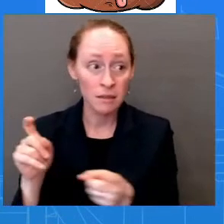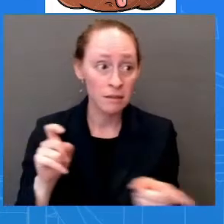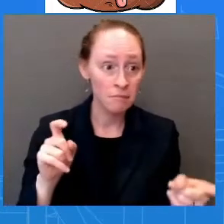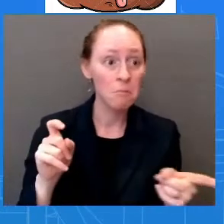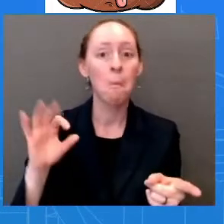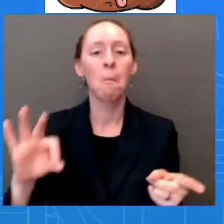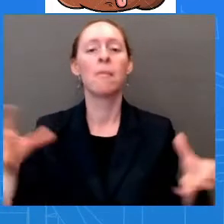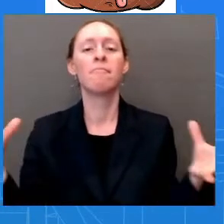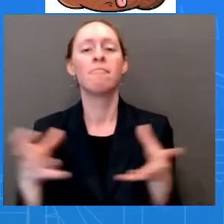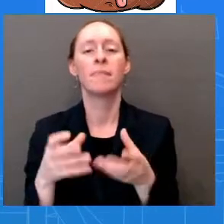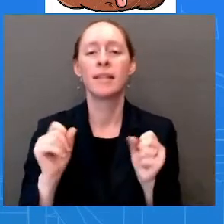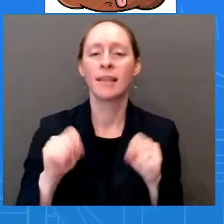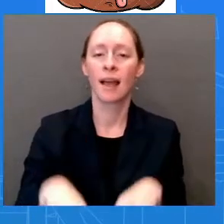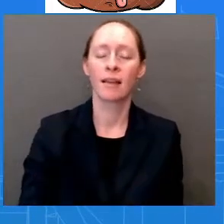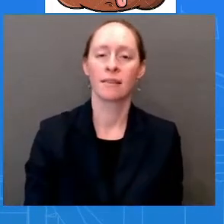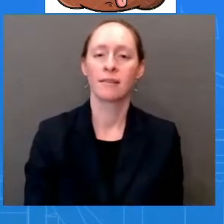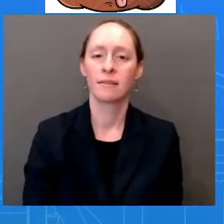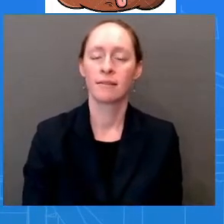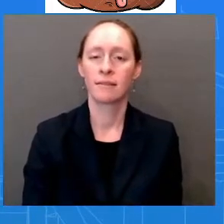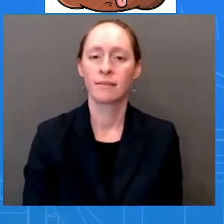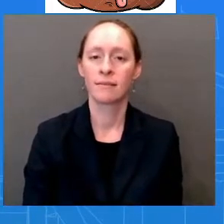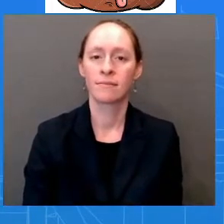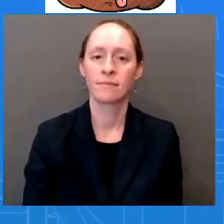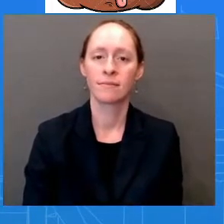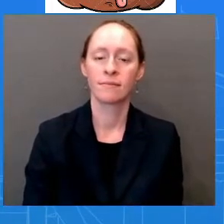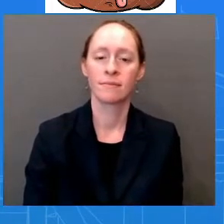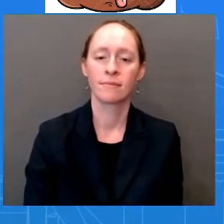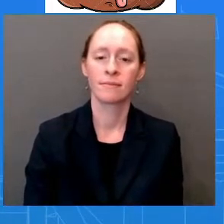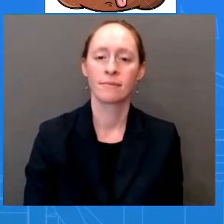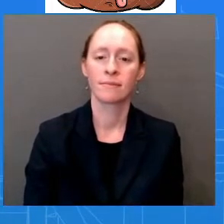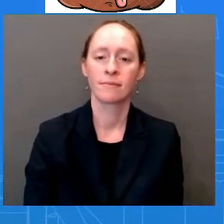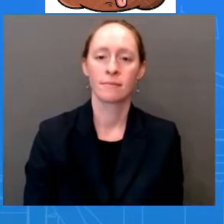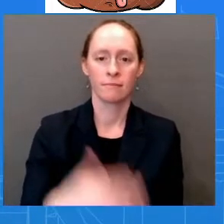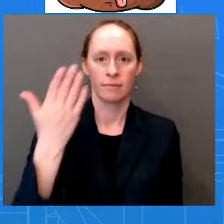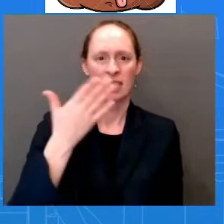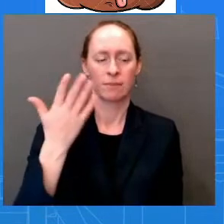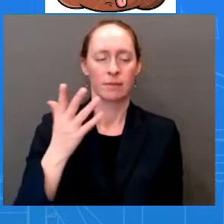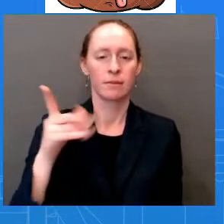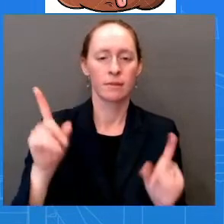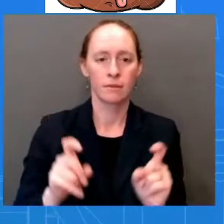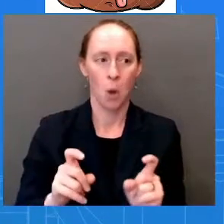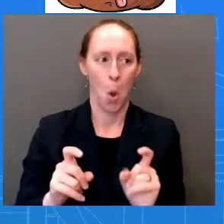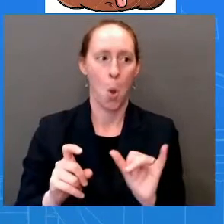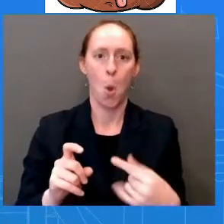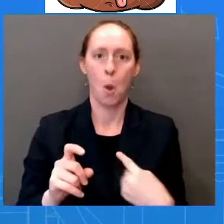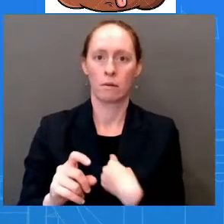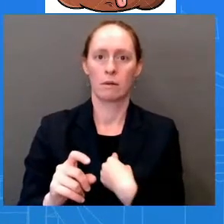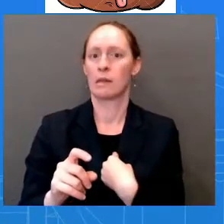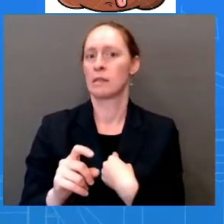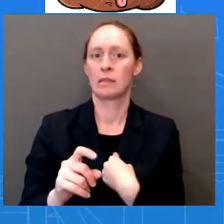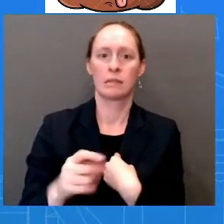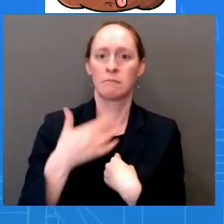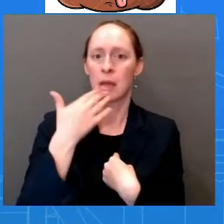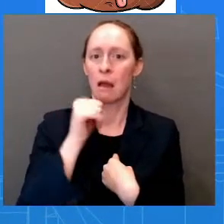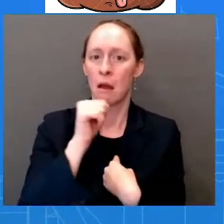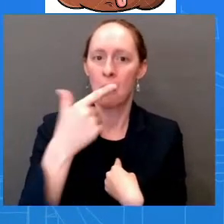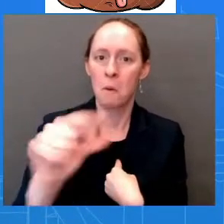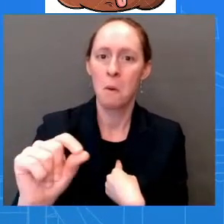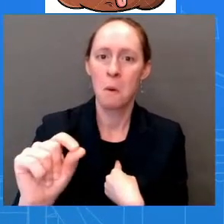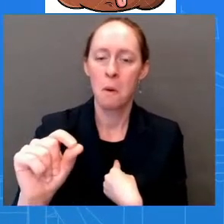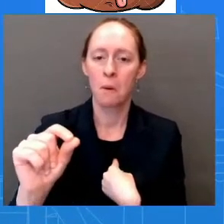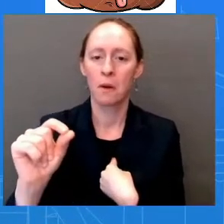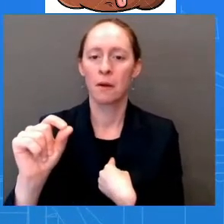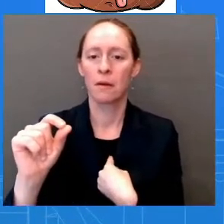and spread it, or other people who might be there, in order to protect. So masking is important, but you can count